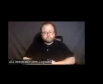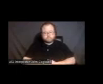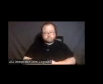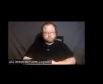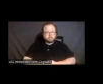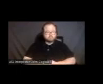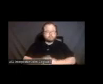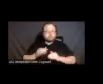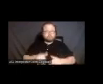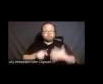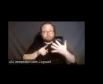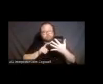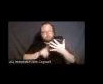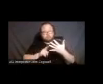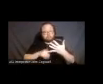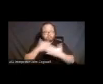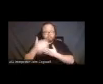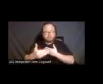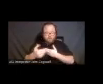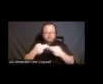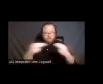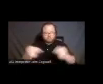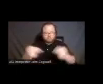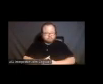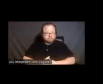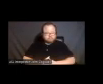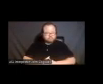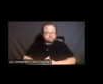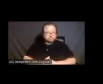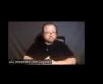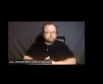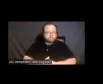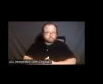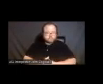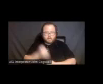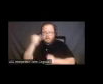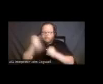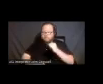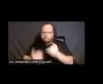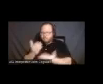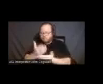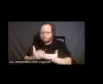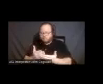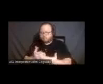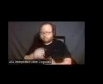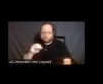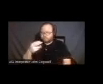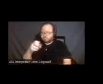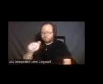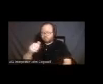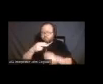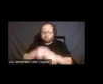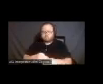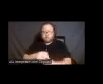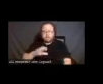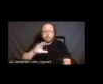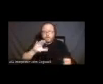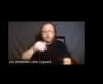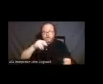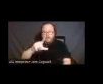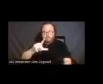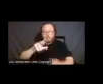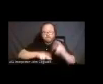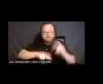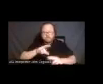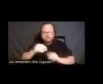Go ahead and move on to the next slide. The last component in MHSA is called Capital Facilities and